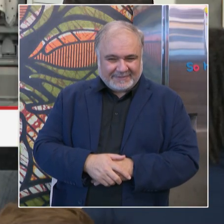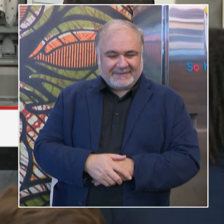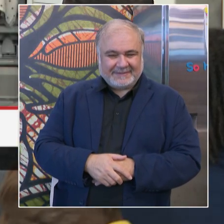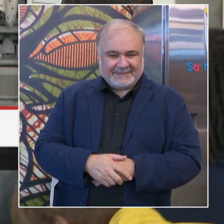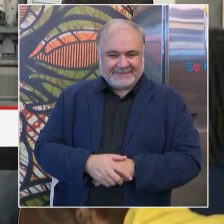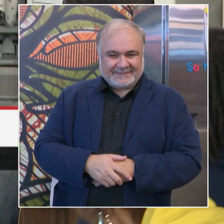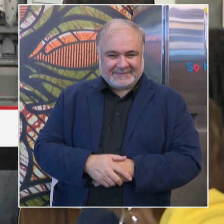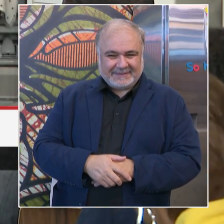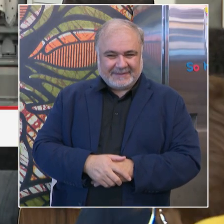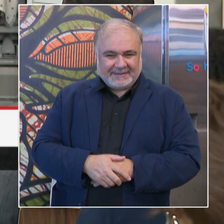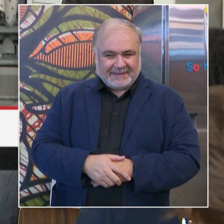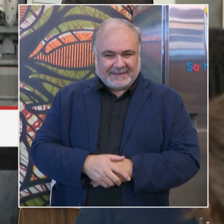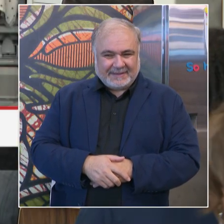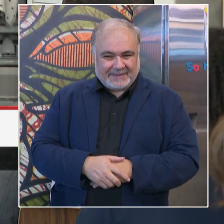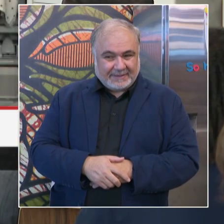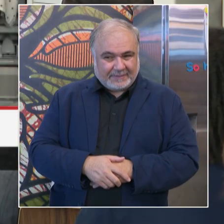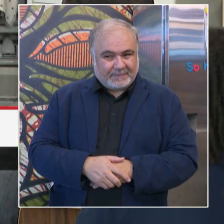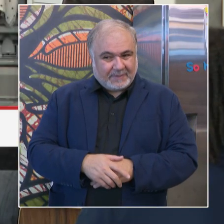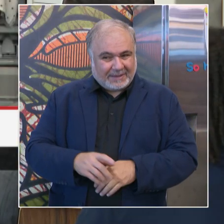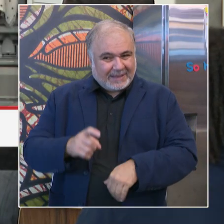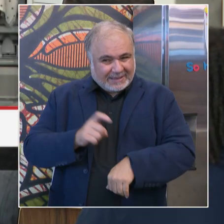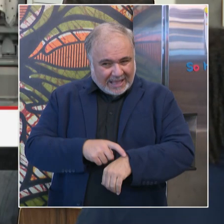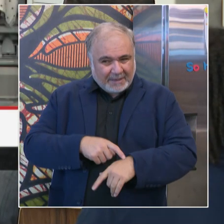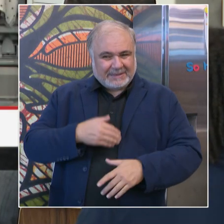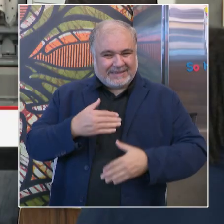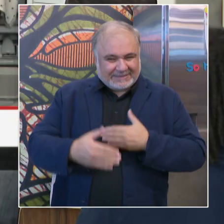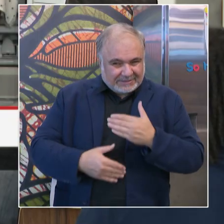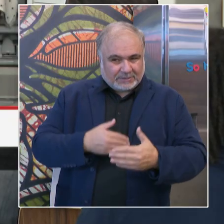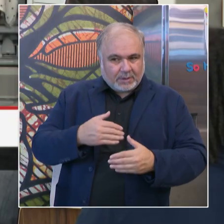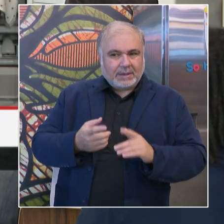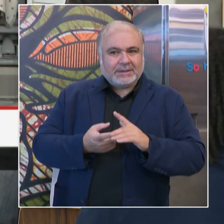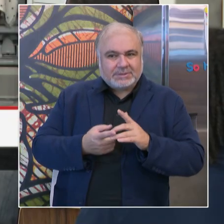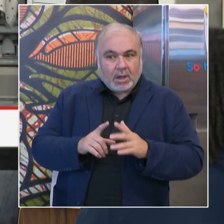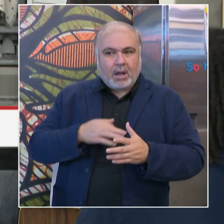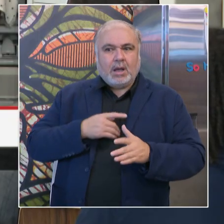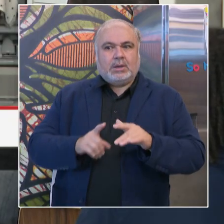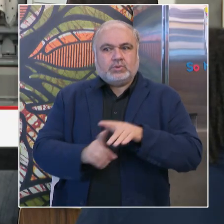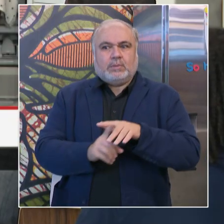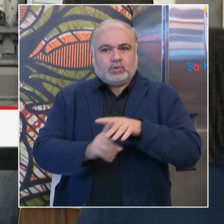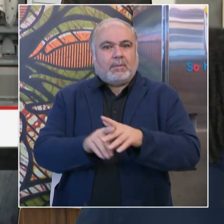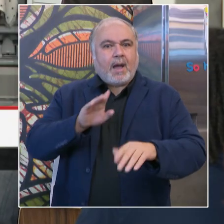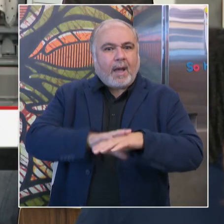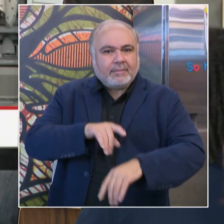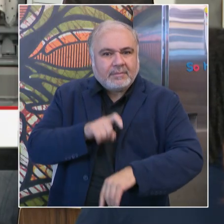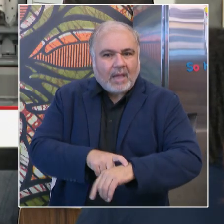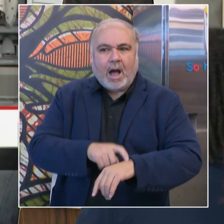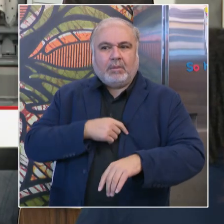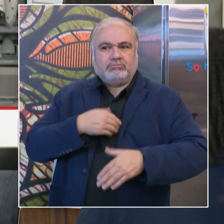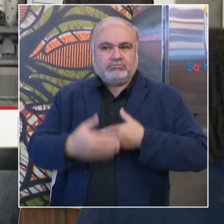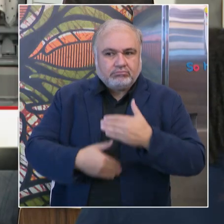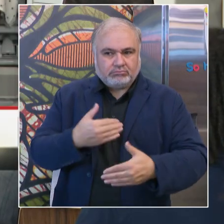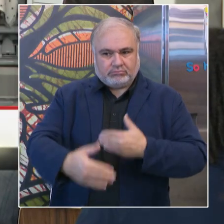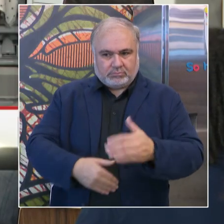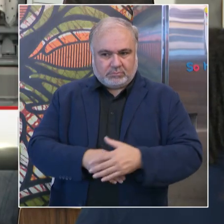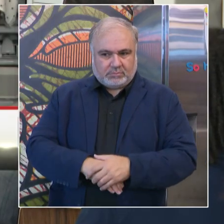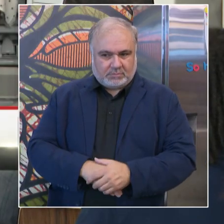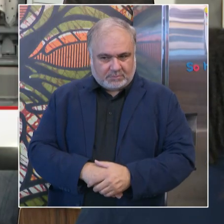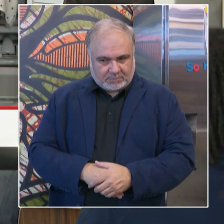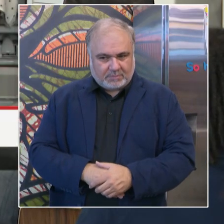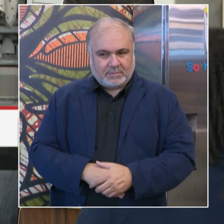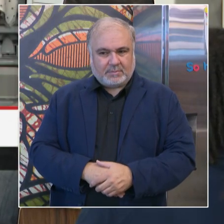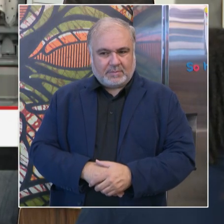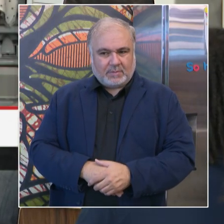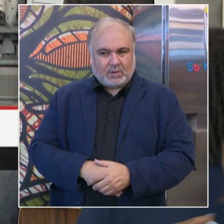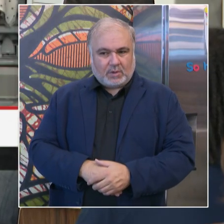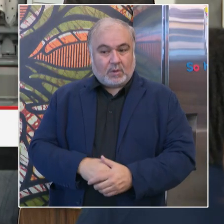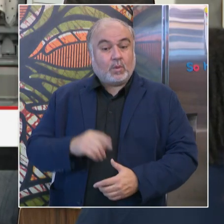But over time, I started coming to class earlier. I excelled in my anatomy physiology class, one of the top hardest nursing courses.